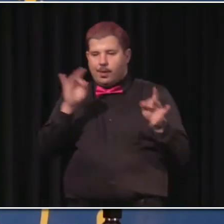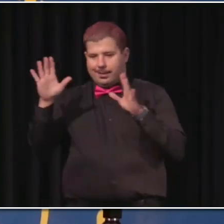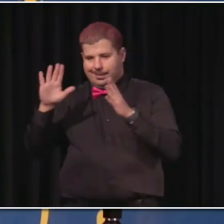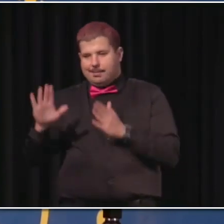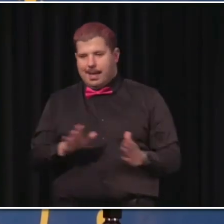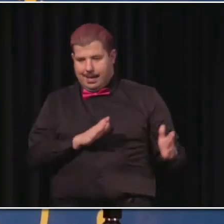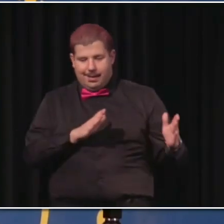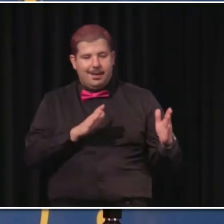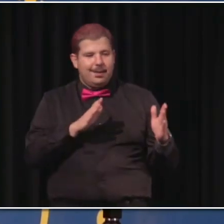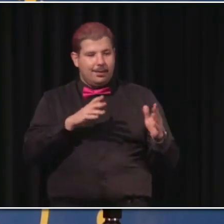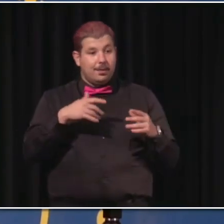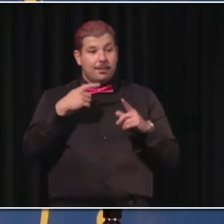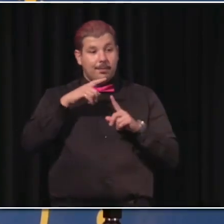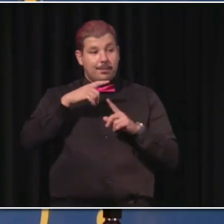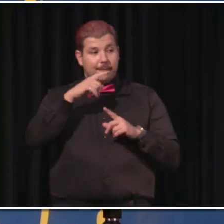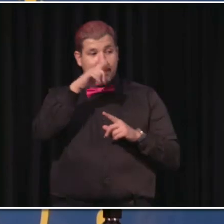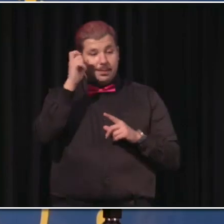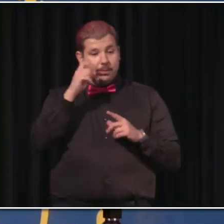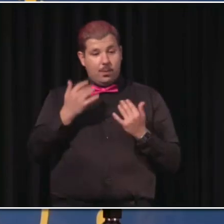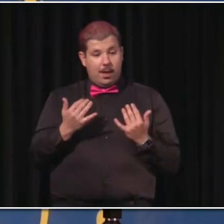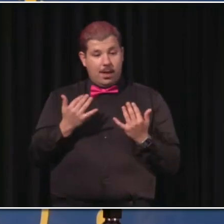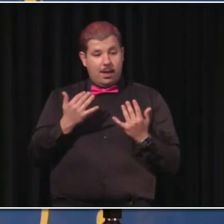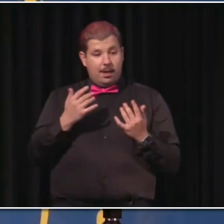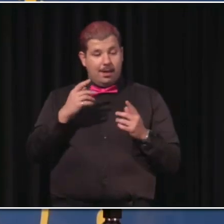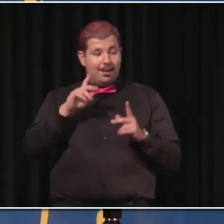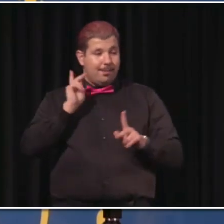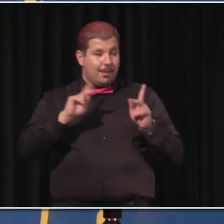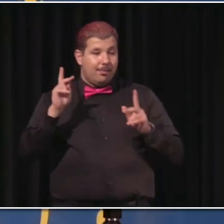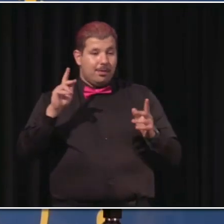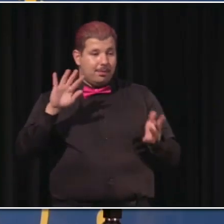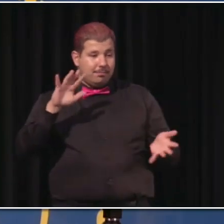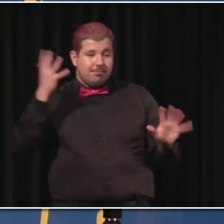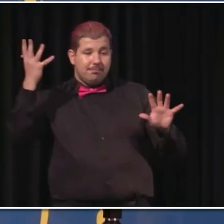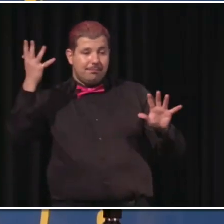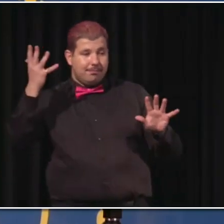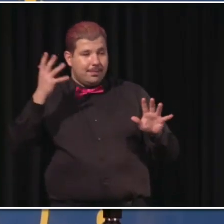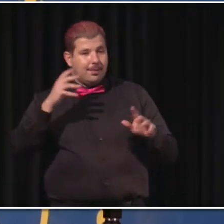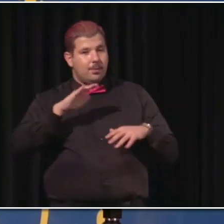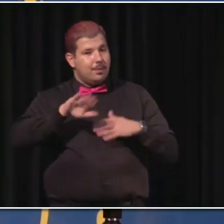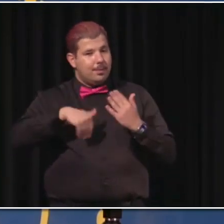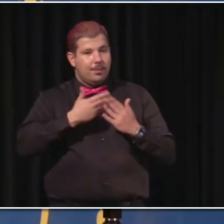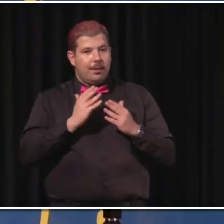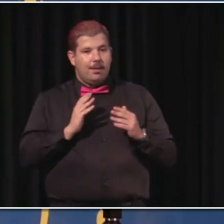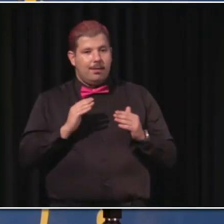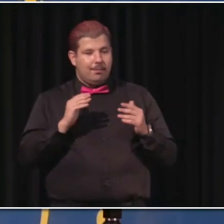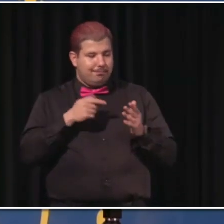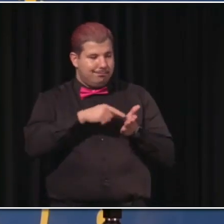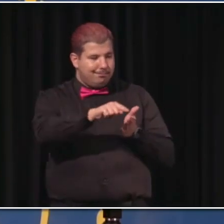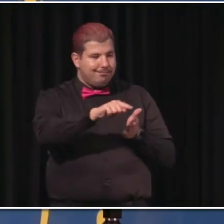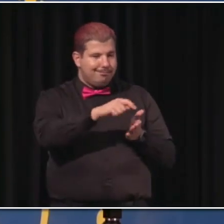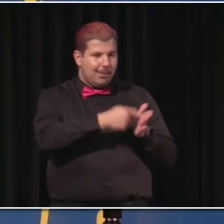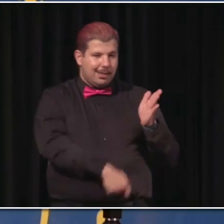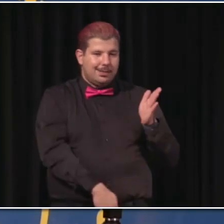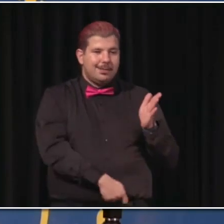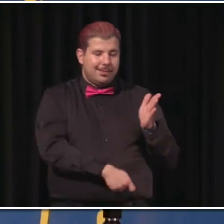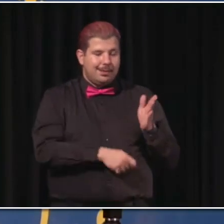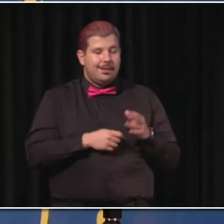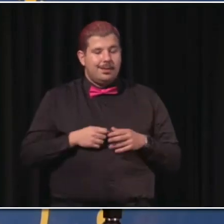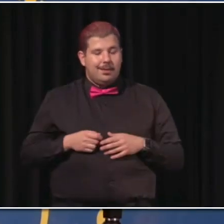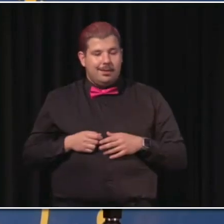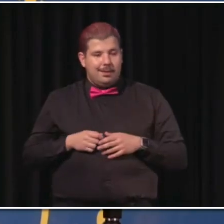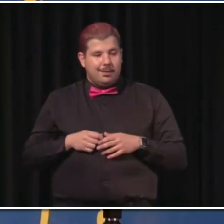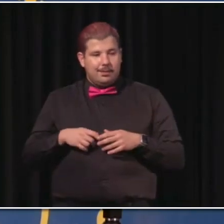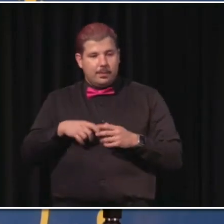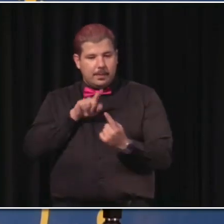Because when we wait, people spiral, and we all pay the price. But when we meet people where